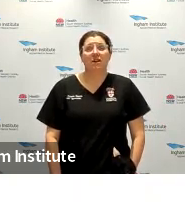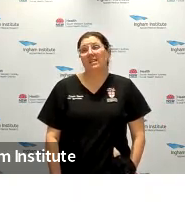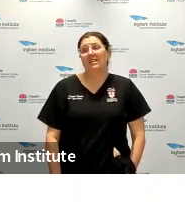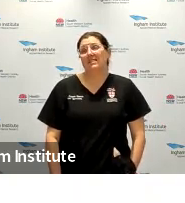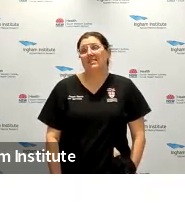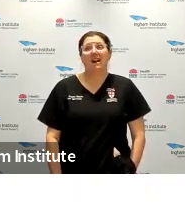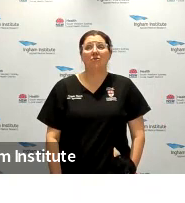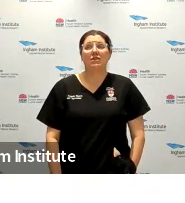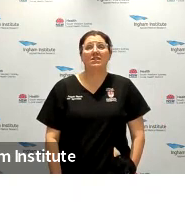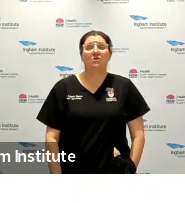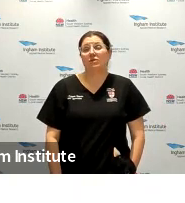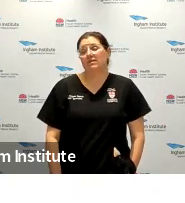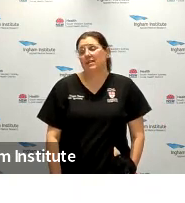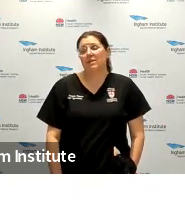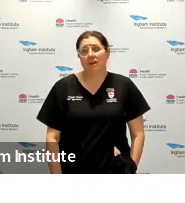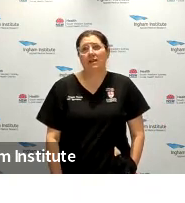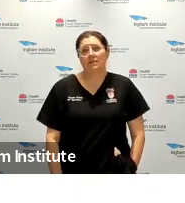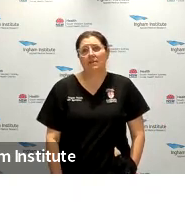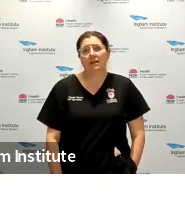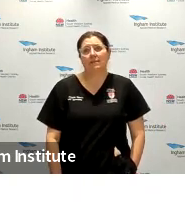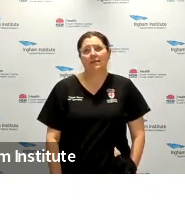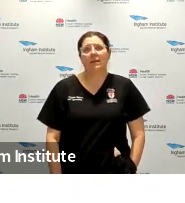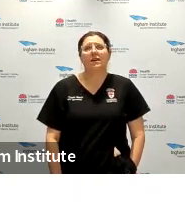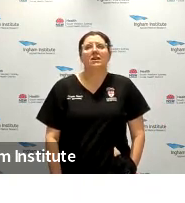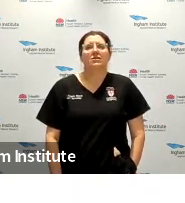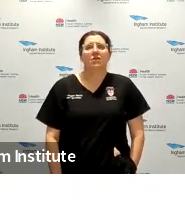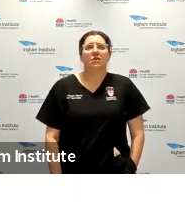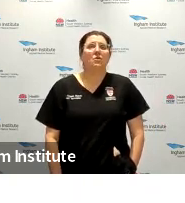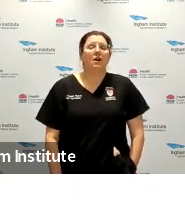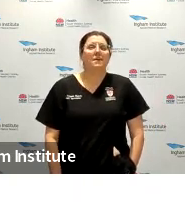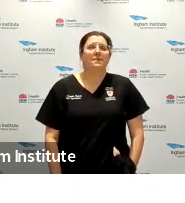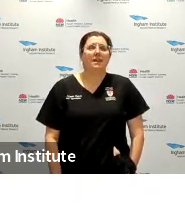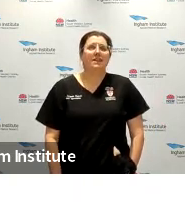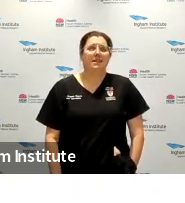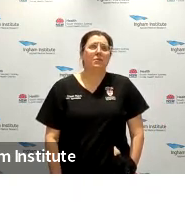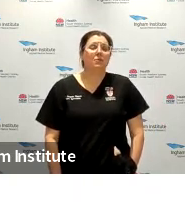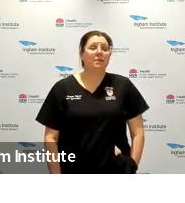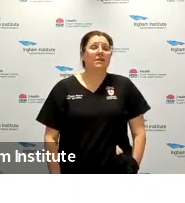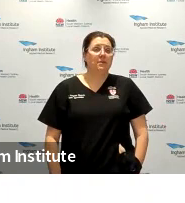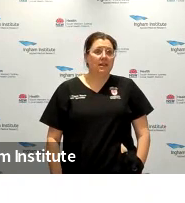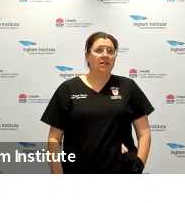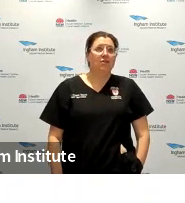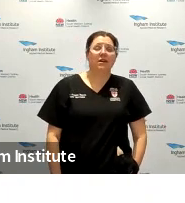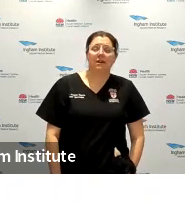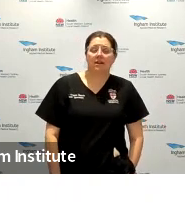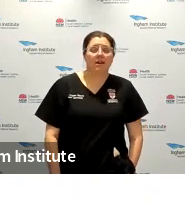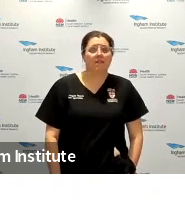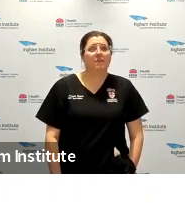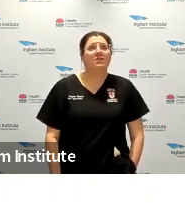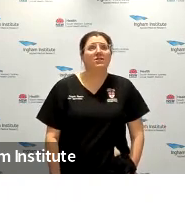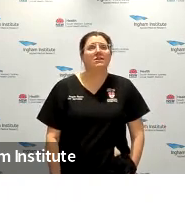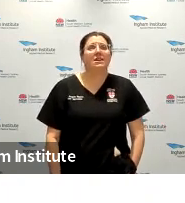gestational diabetes, thyroid disorders, and preeclampsia. So in summary, women complete the